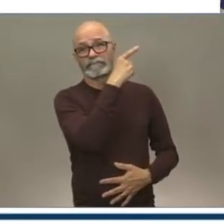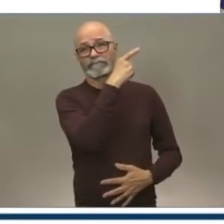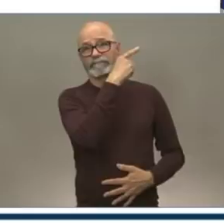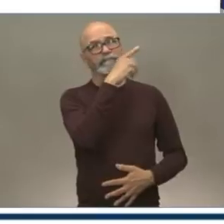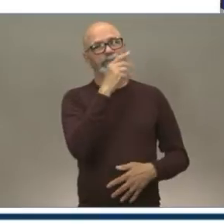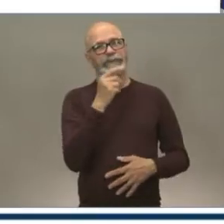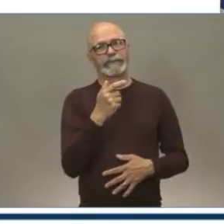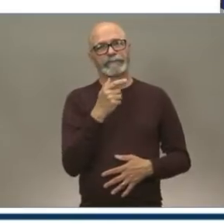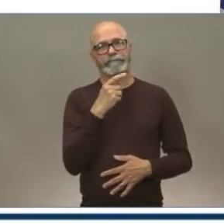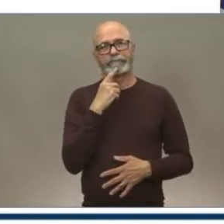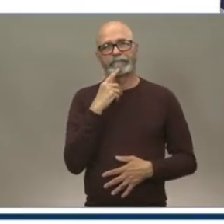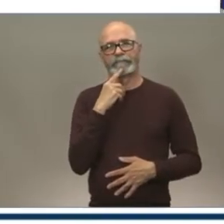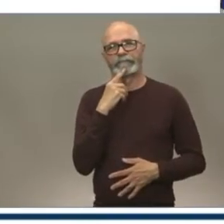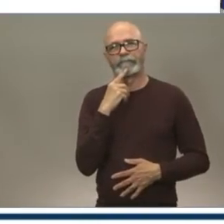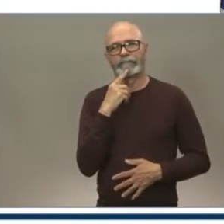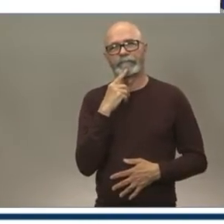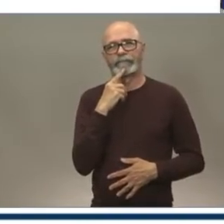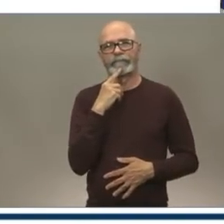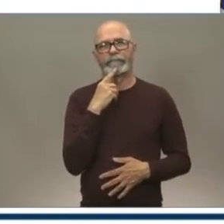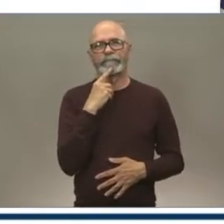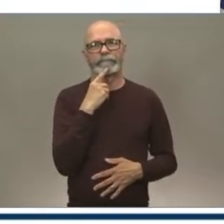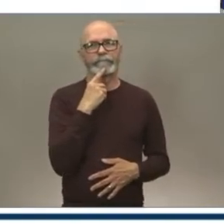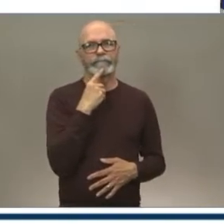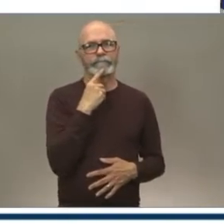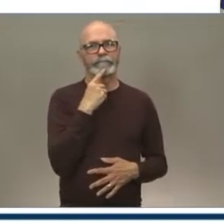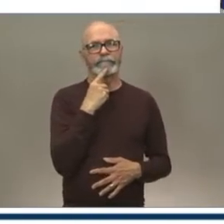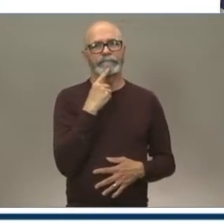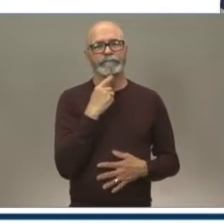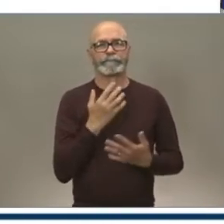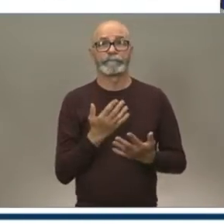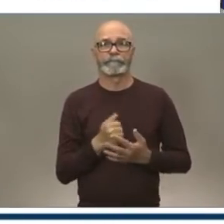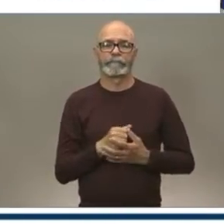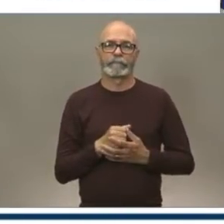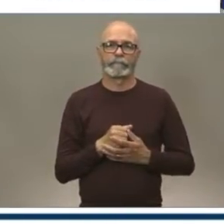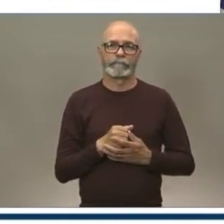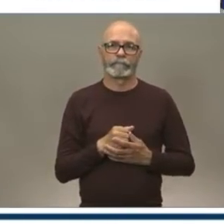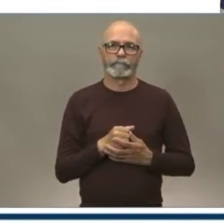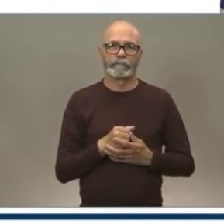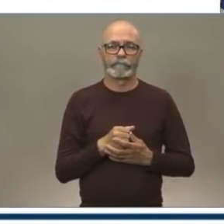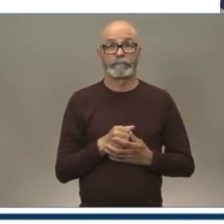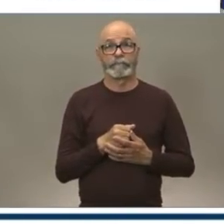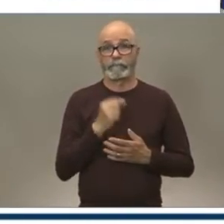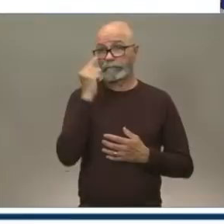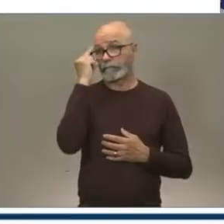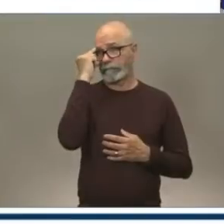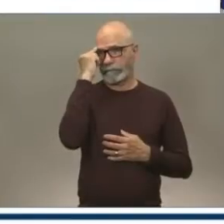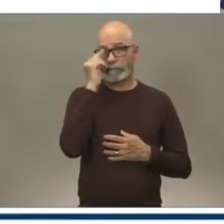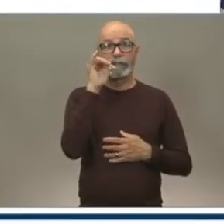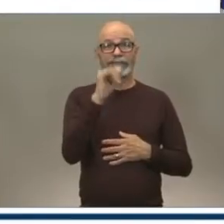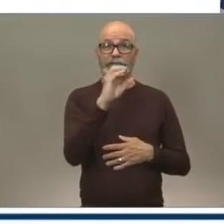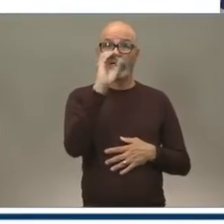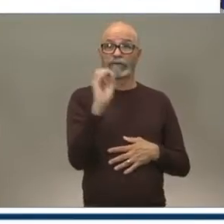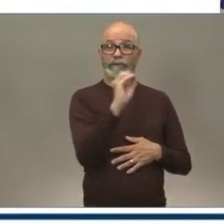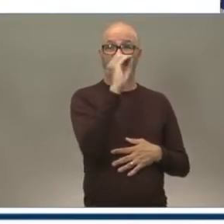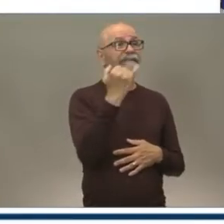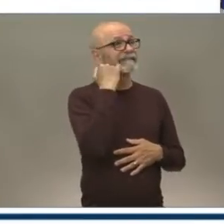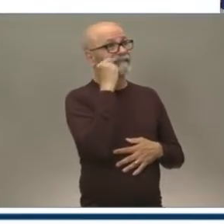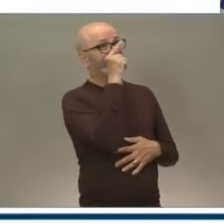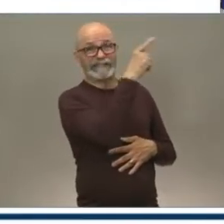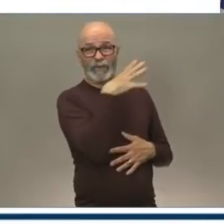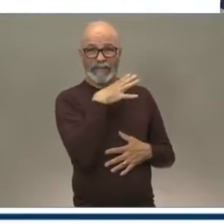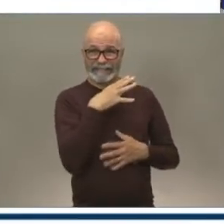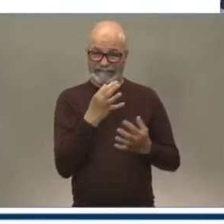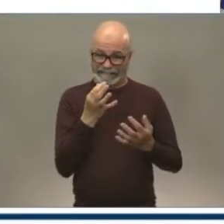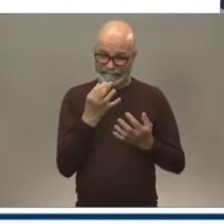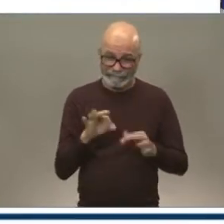True, it would be small, but if it would save lives in exchange for some people waiting longer, what